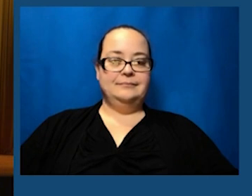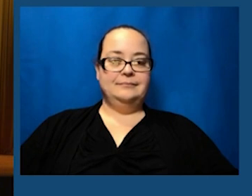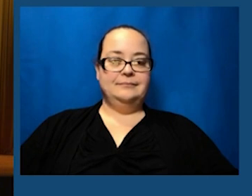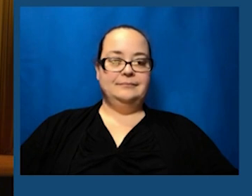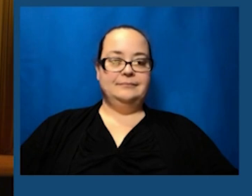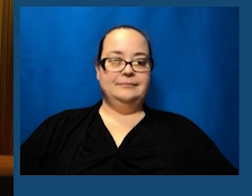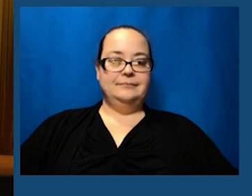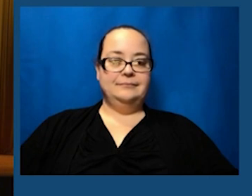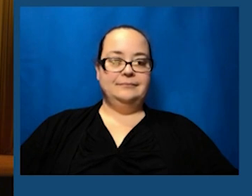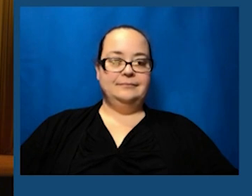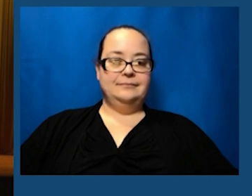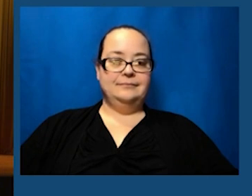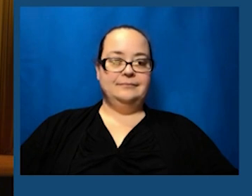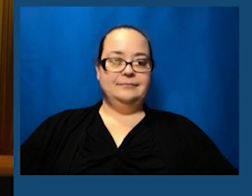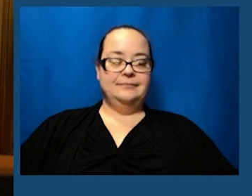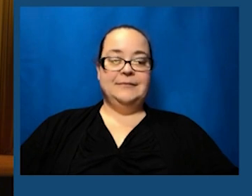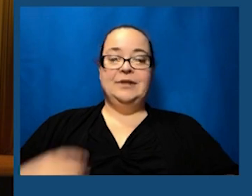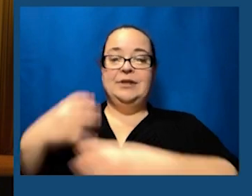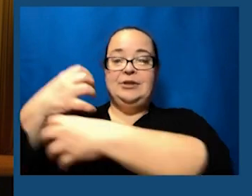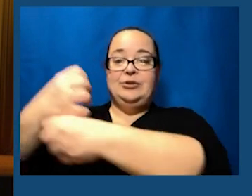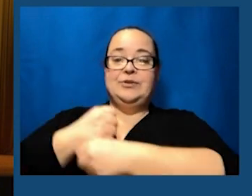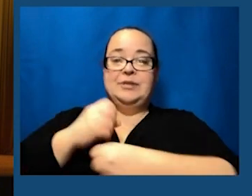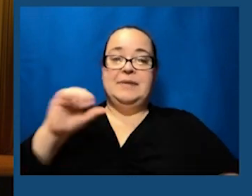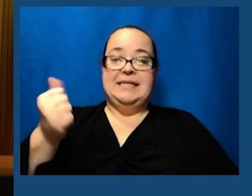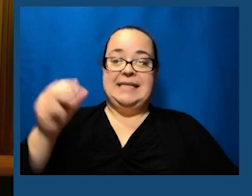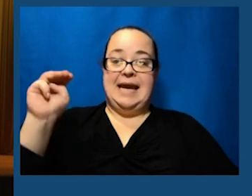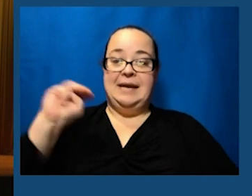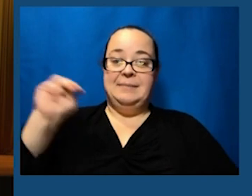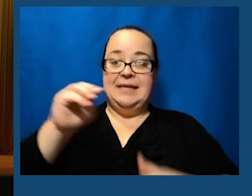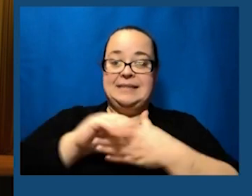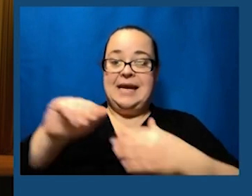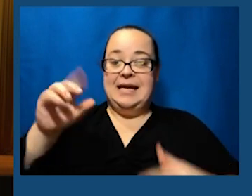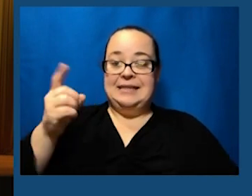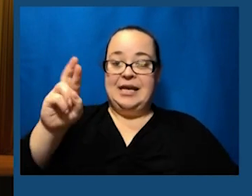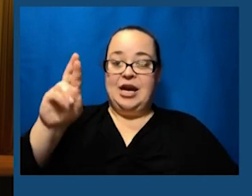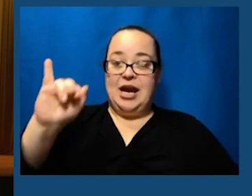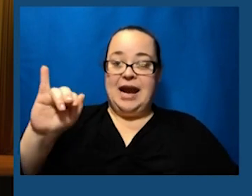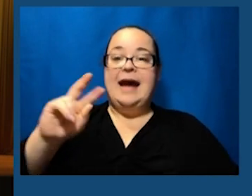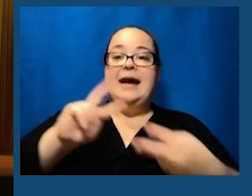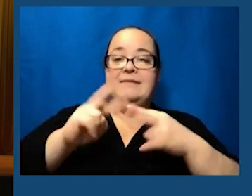The recipient of the $10 million DRI Award, the Village of Herkimer.